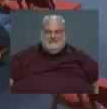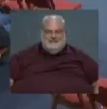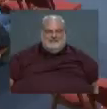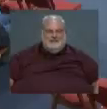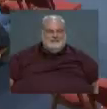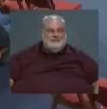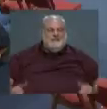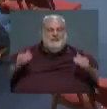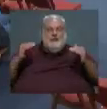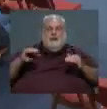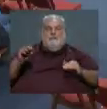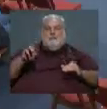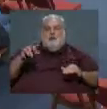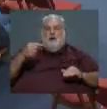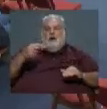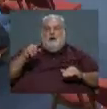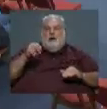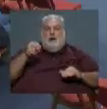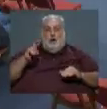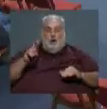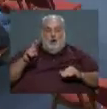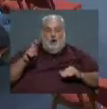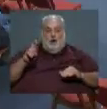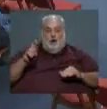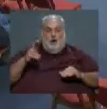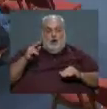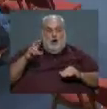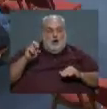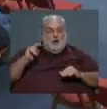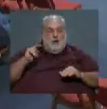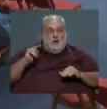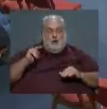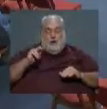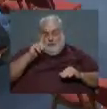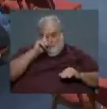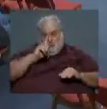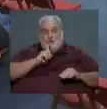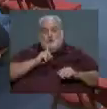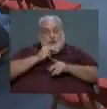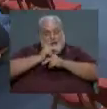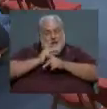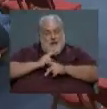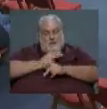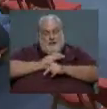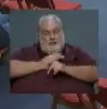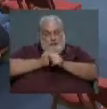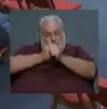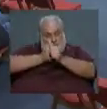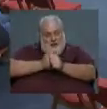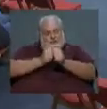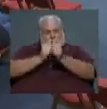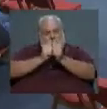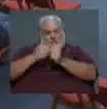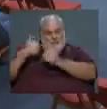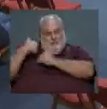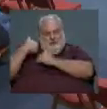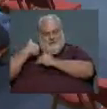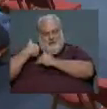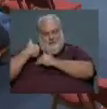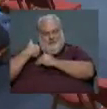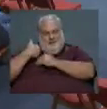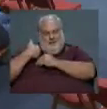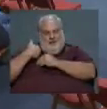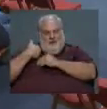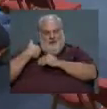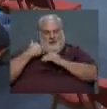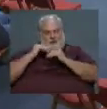Mr. Hugler and Ms. Hugler and Mr. Horan, I'm sure you'll keep us advised on their compliance with their obligations and